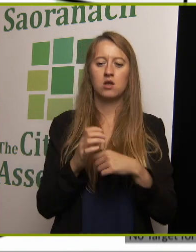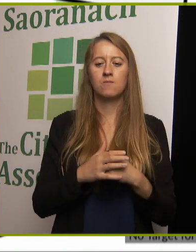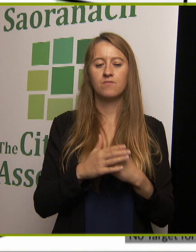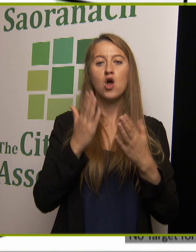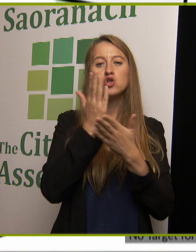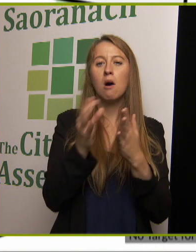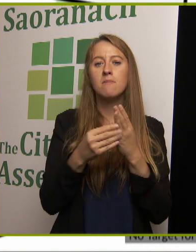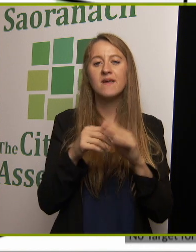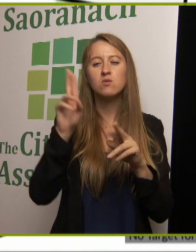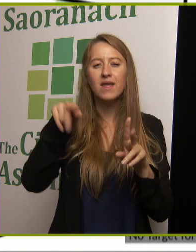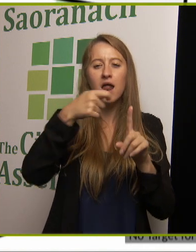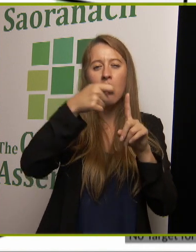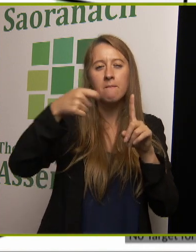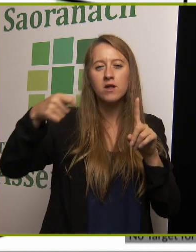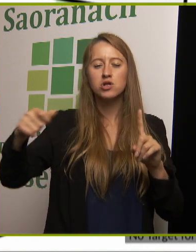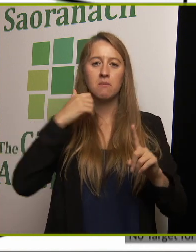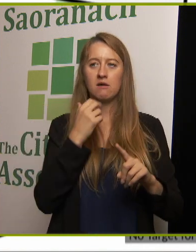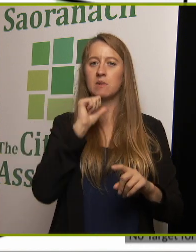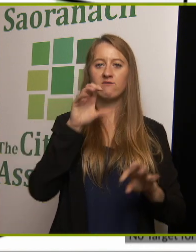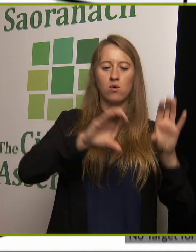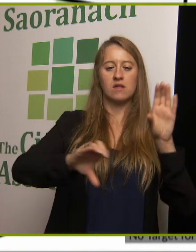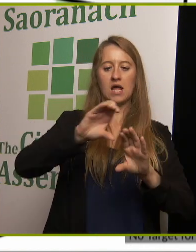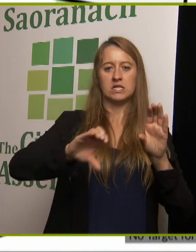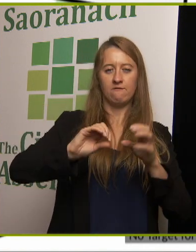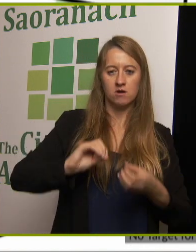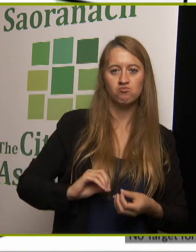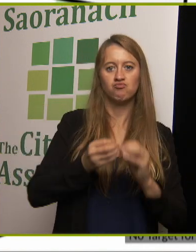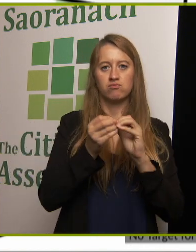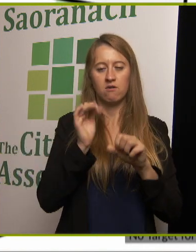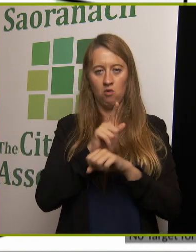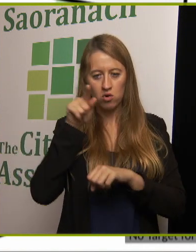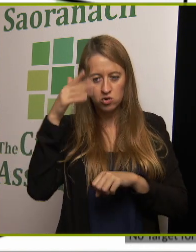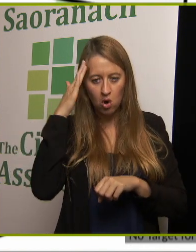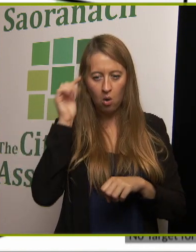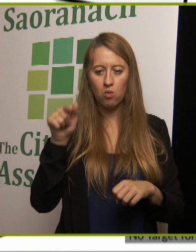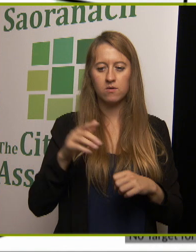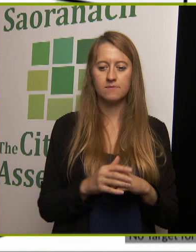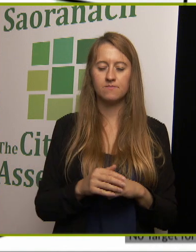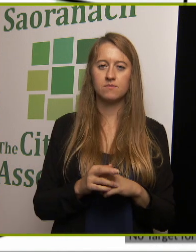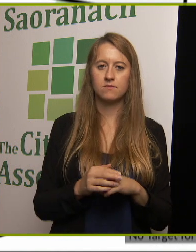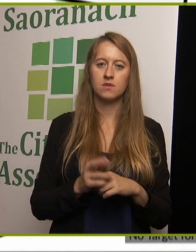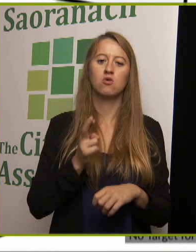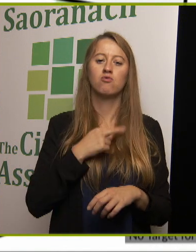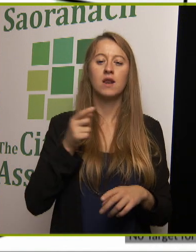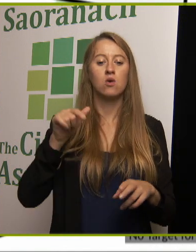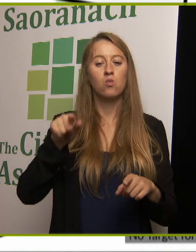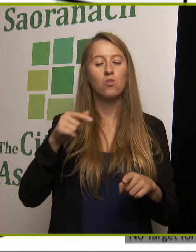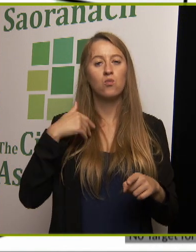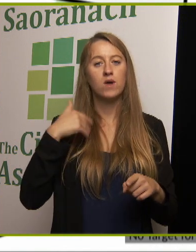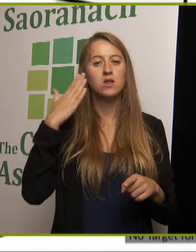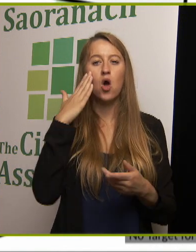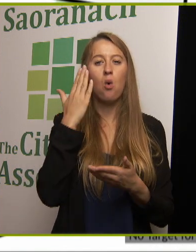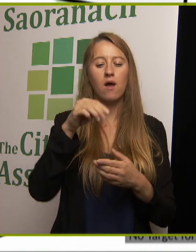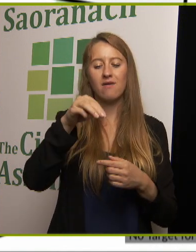for them. But the takeaway from that slide, if you just pan back, is we're not causing a lot of pollution pressure in the Irish